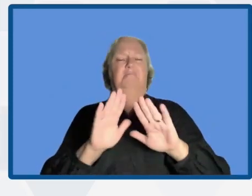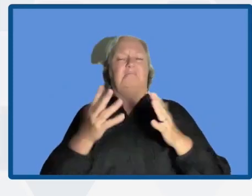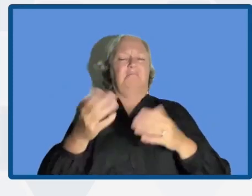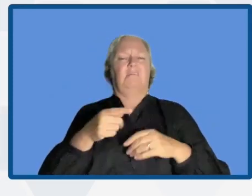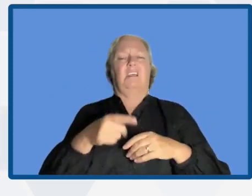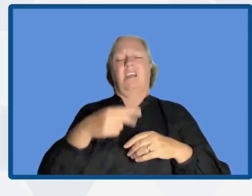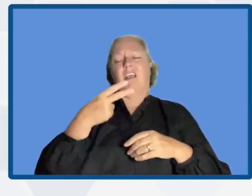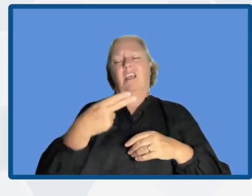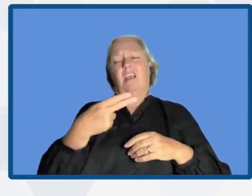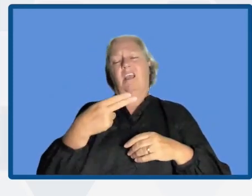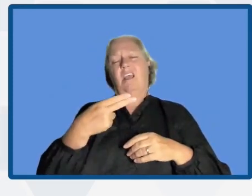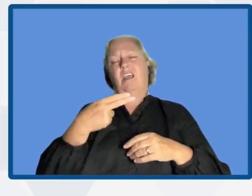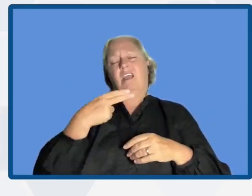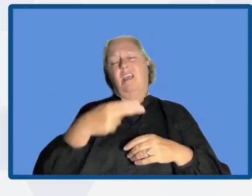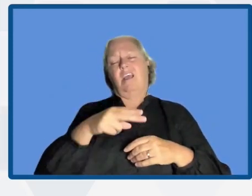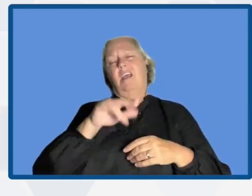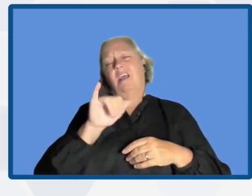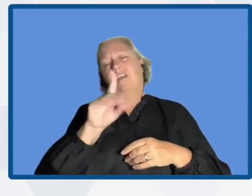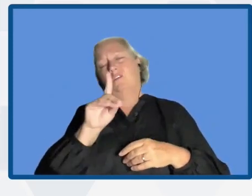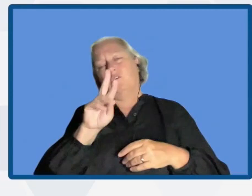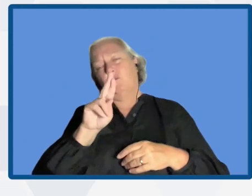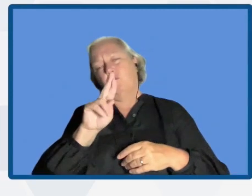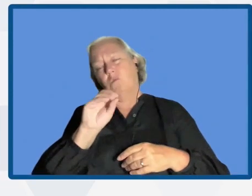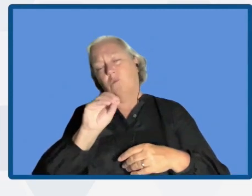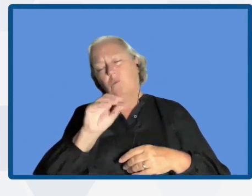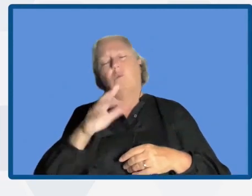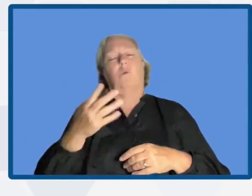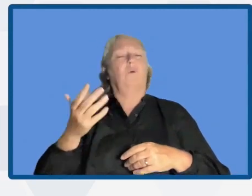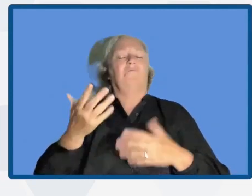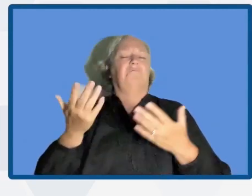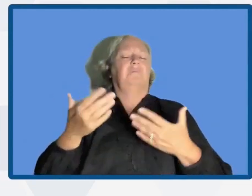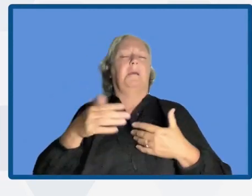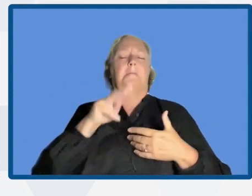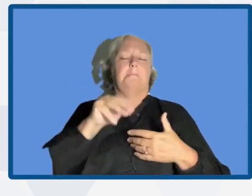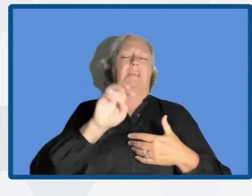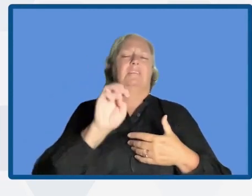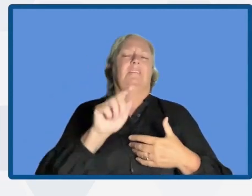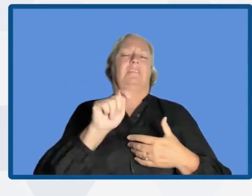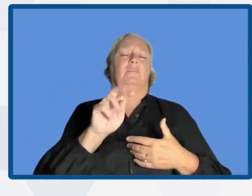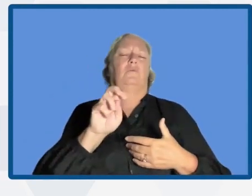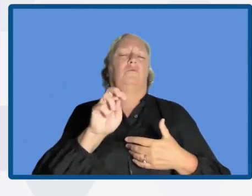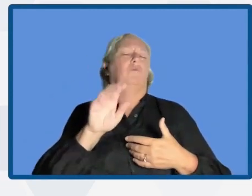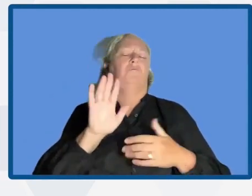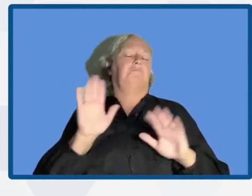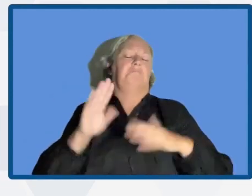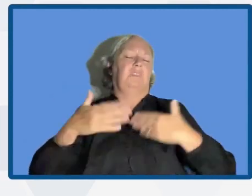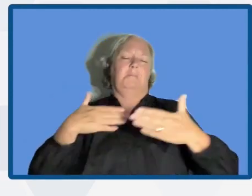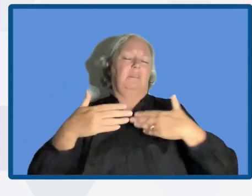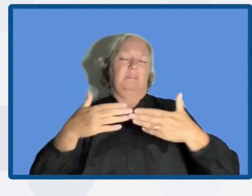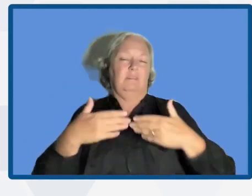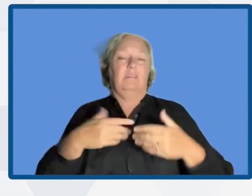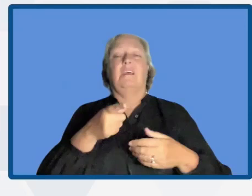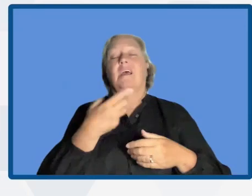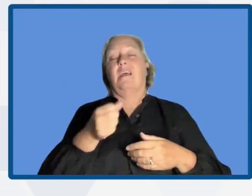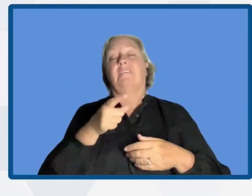or meteorological disasters, they all have vital components. First of all, generation of